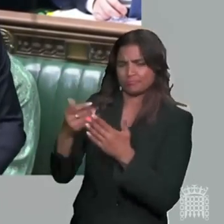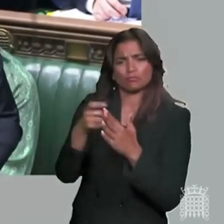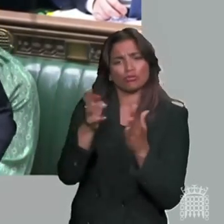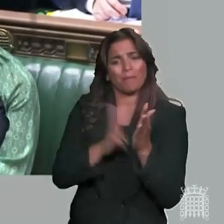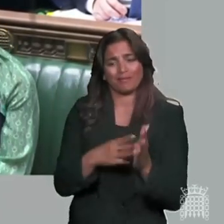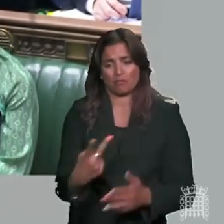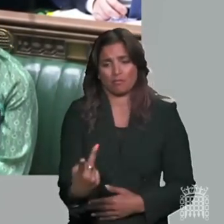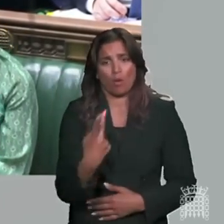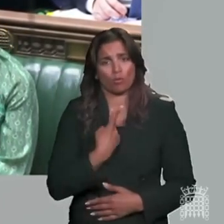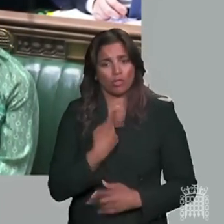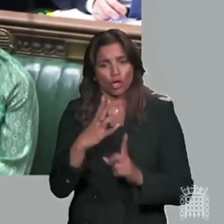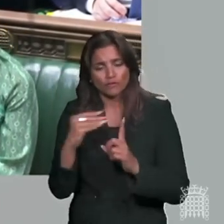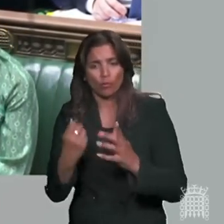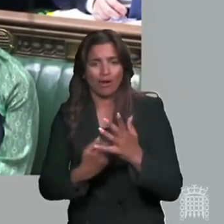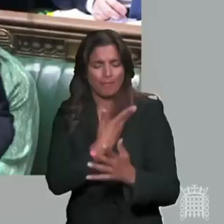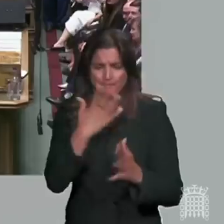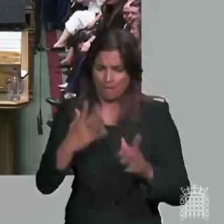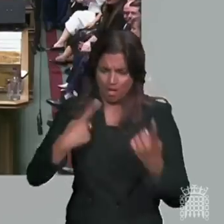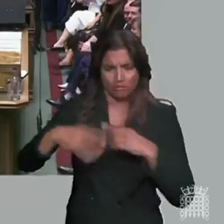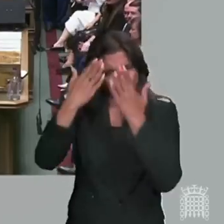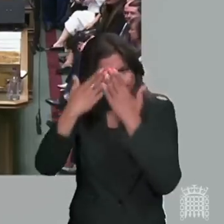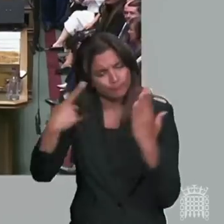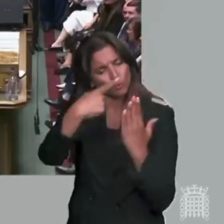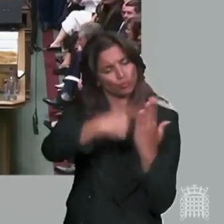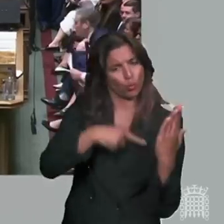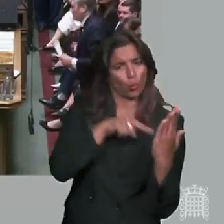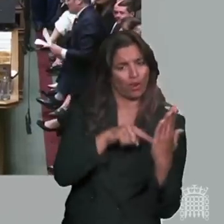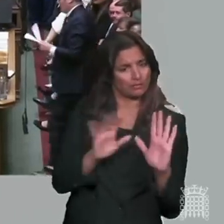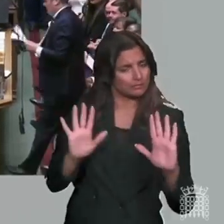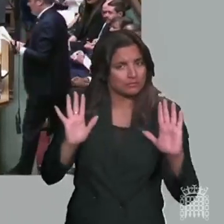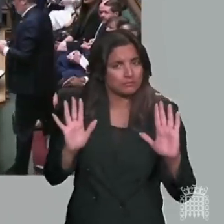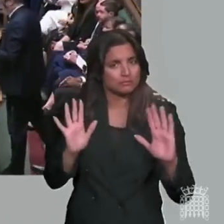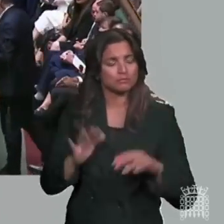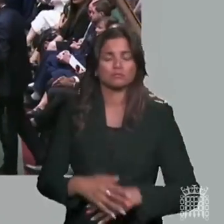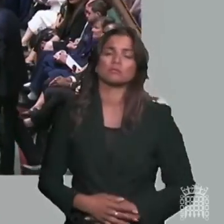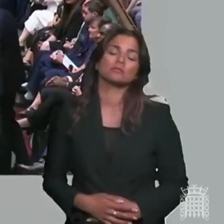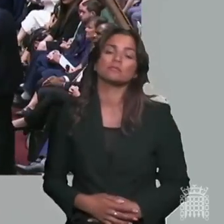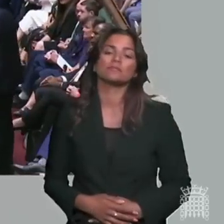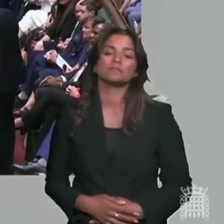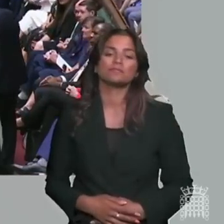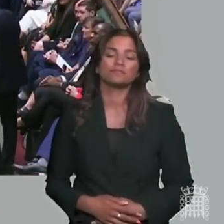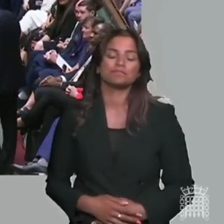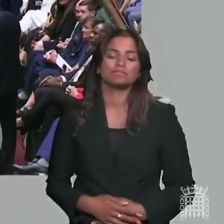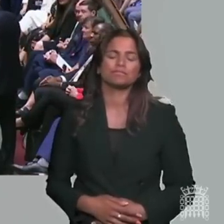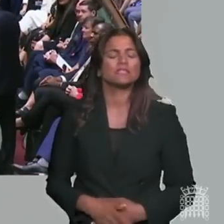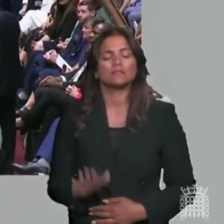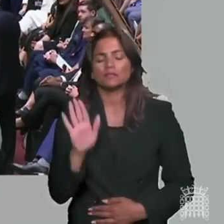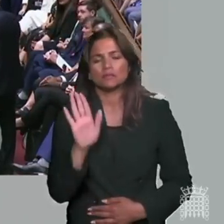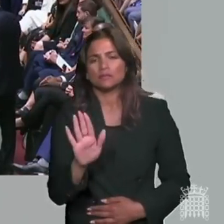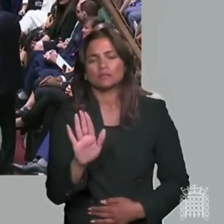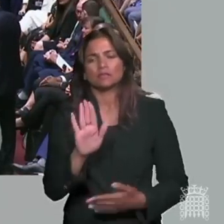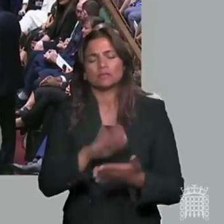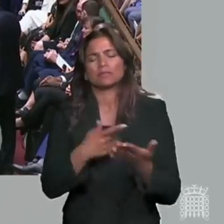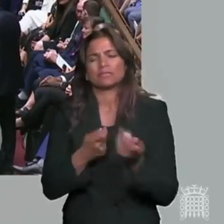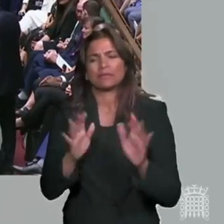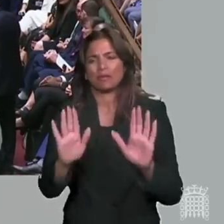of this House have followed in the same way that I did. Keir Starmer. Mr. Speaker, the truth